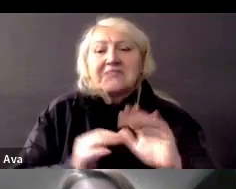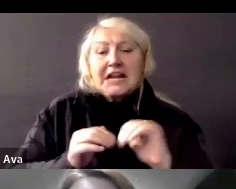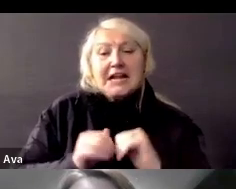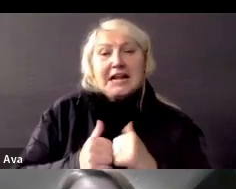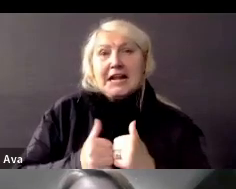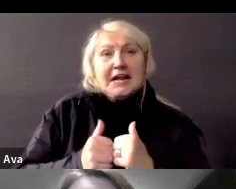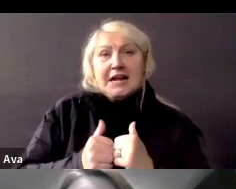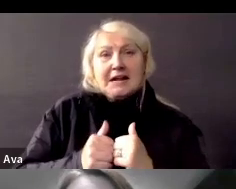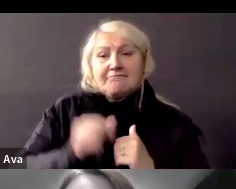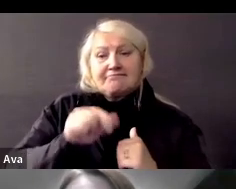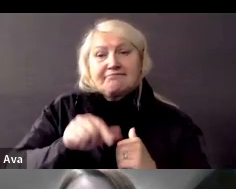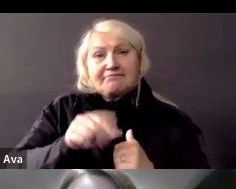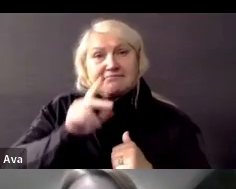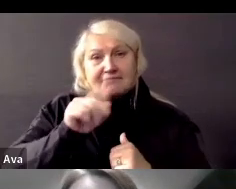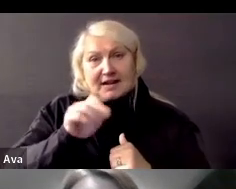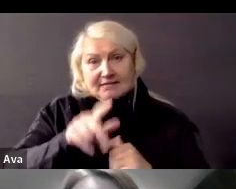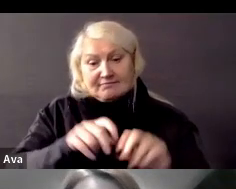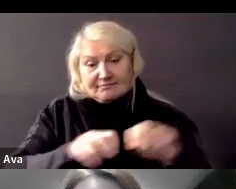we have